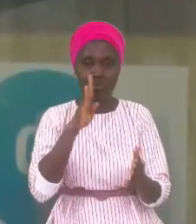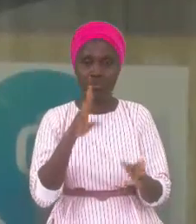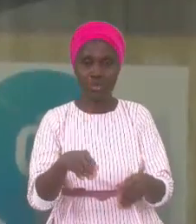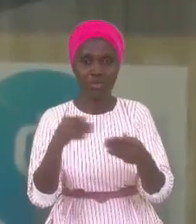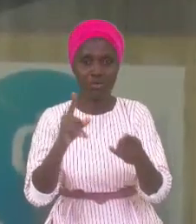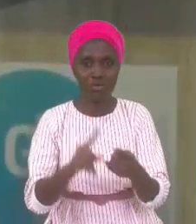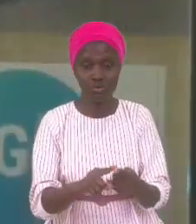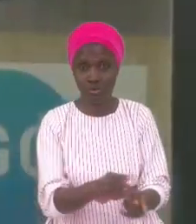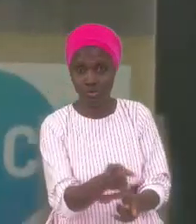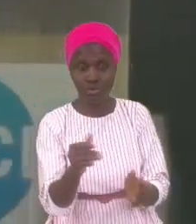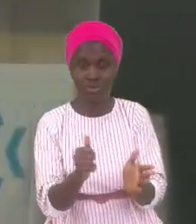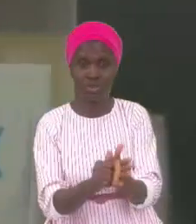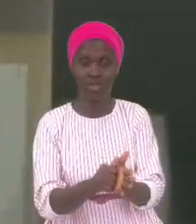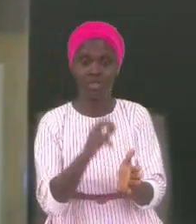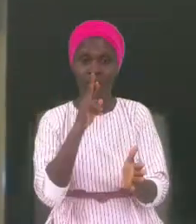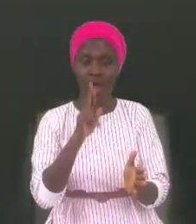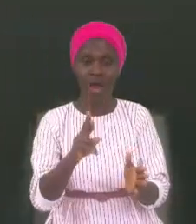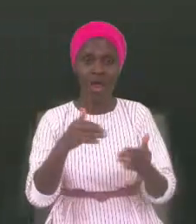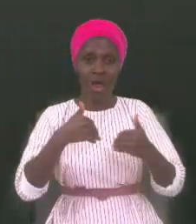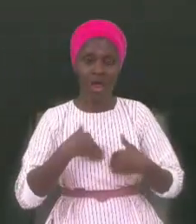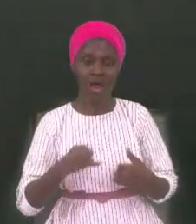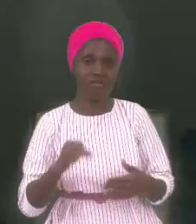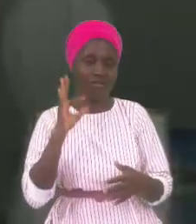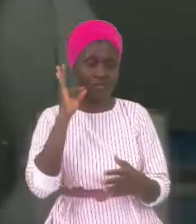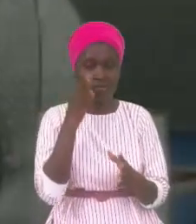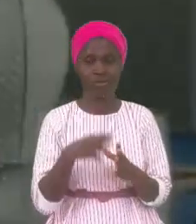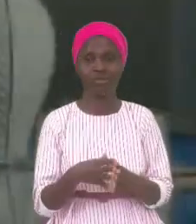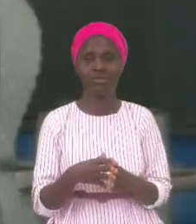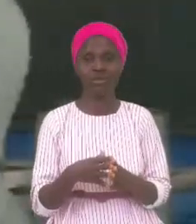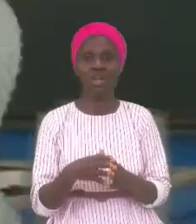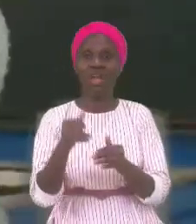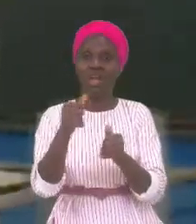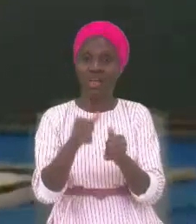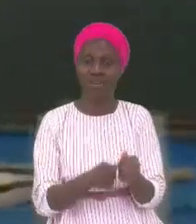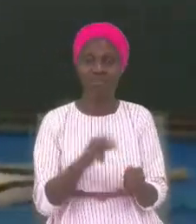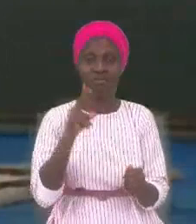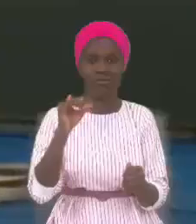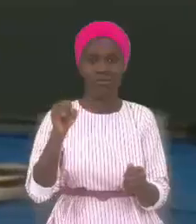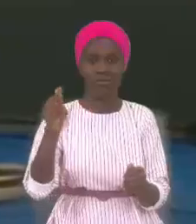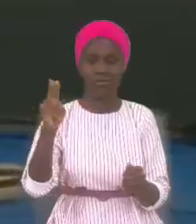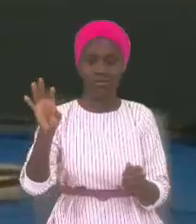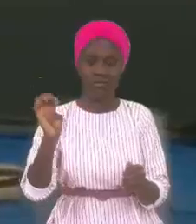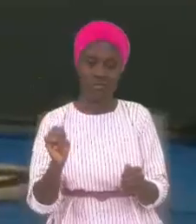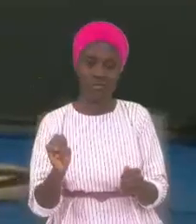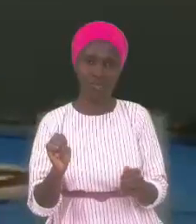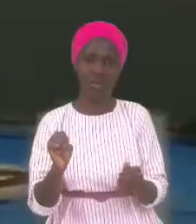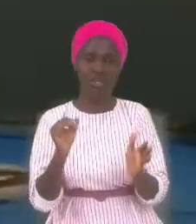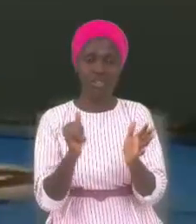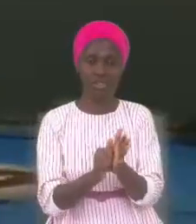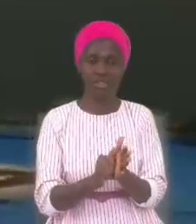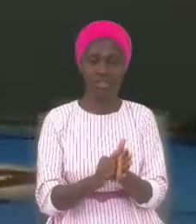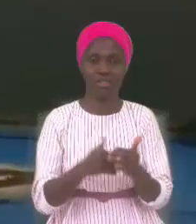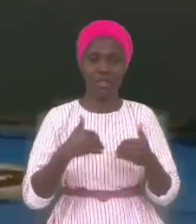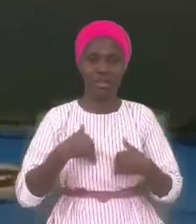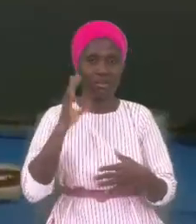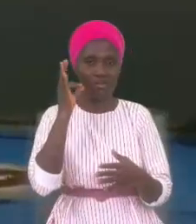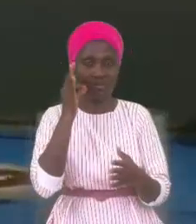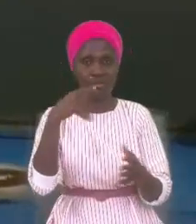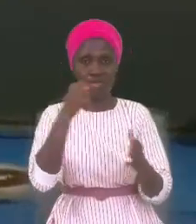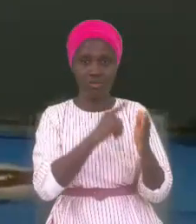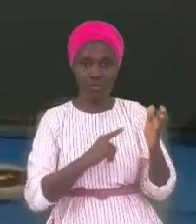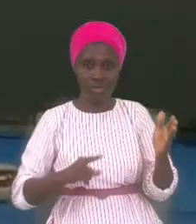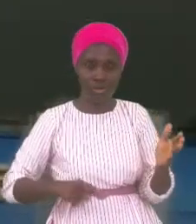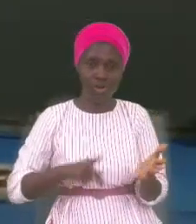he purges it. Look at what the Lord is always wanting to do for the church, because it's his church and it's his